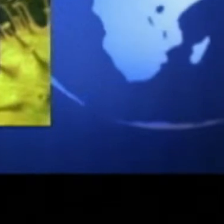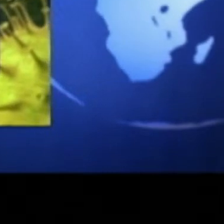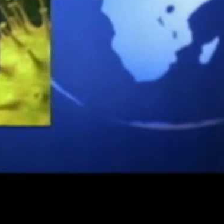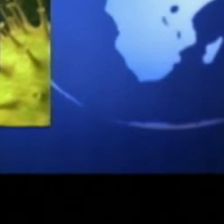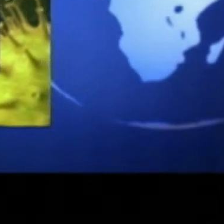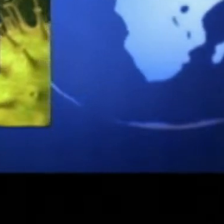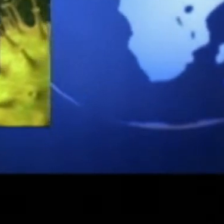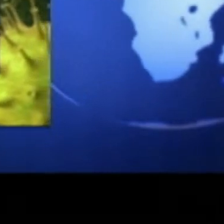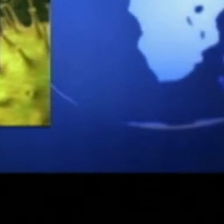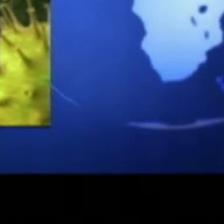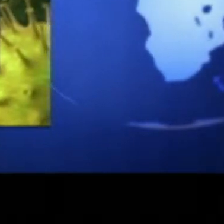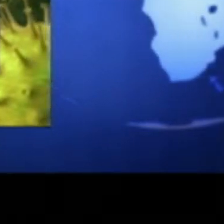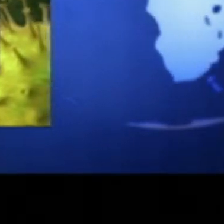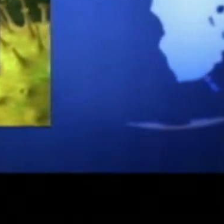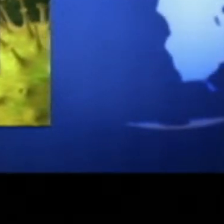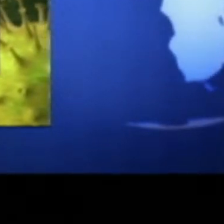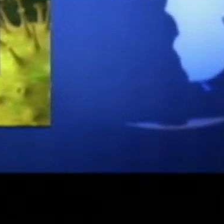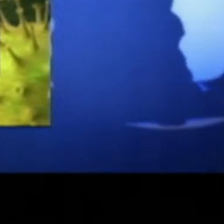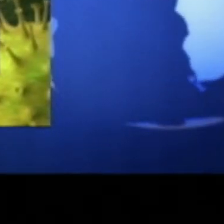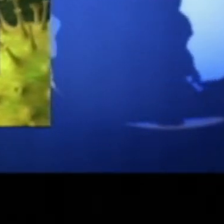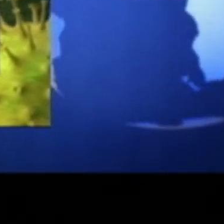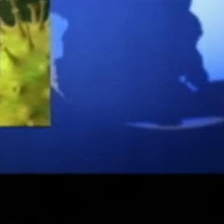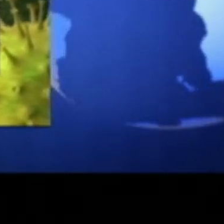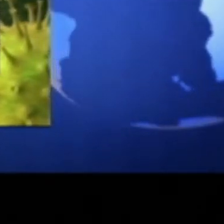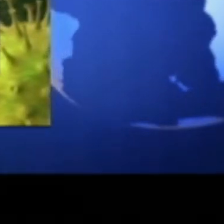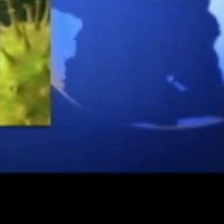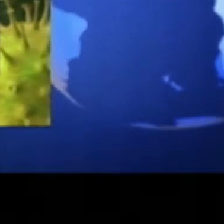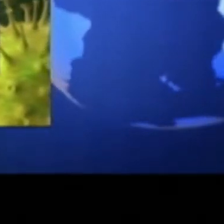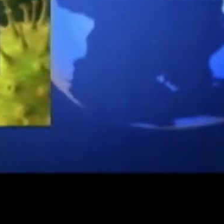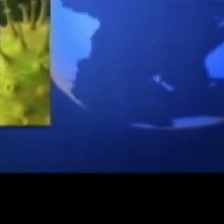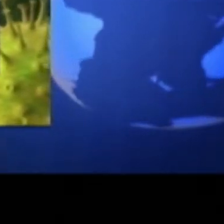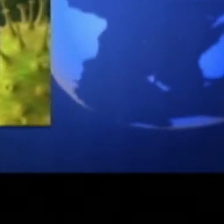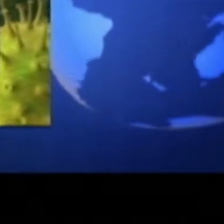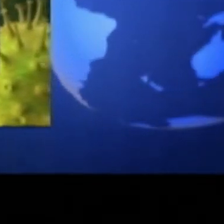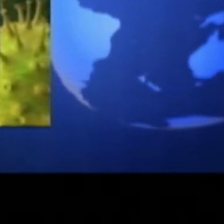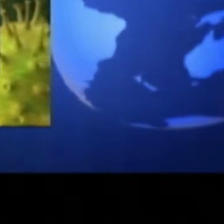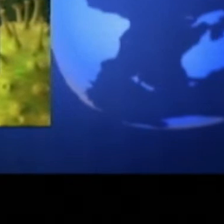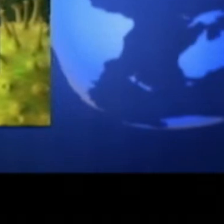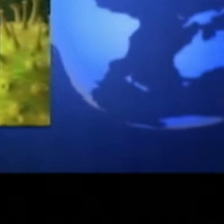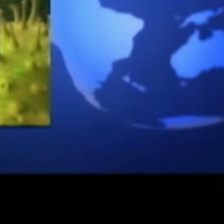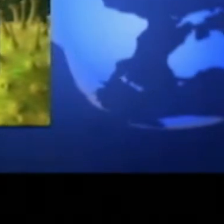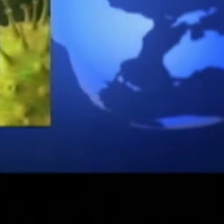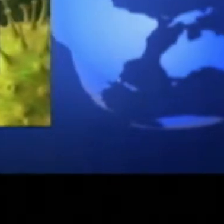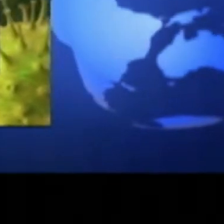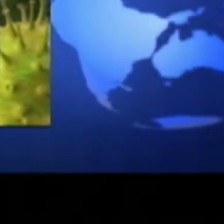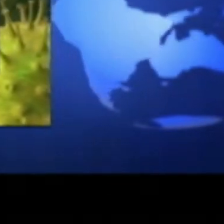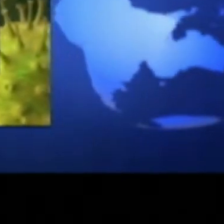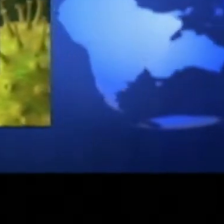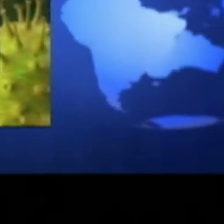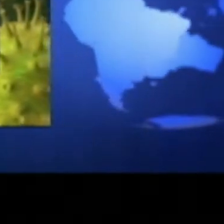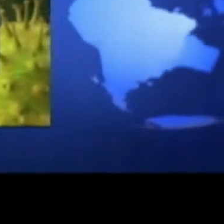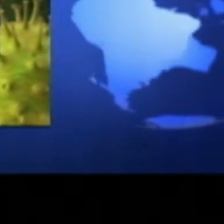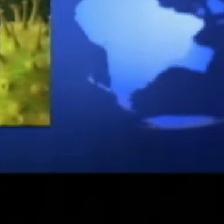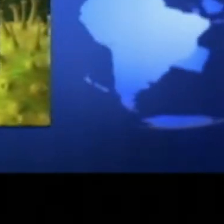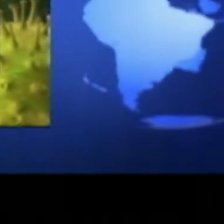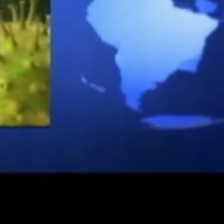Israel tightens second nationwide lockdown as Poland and Netherlands report rise in coronavirus